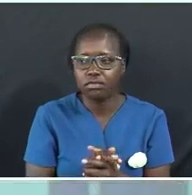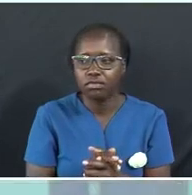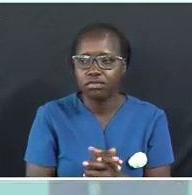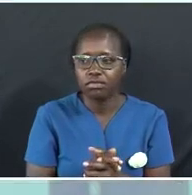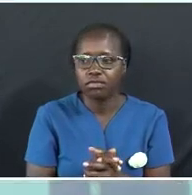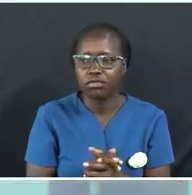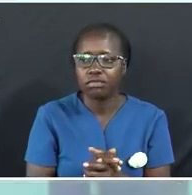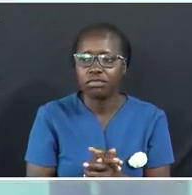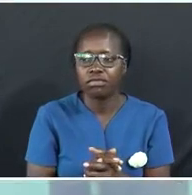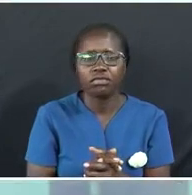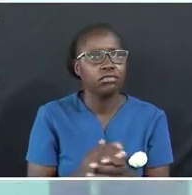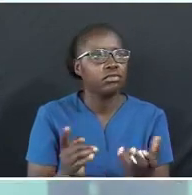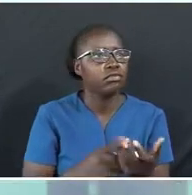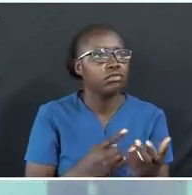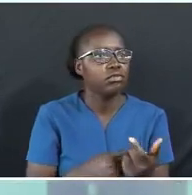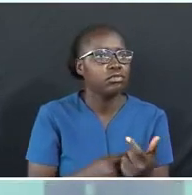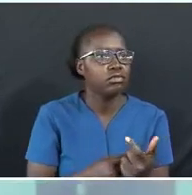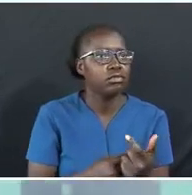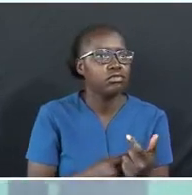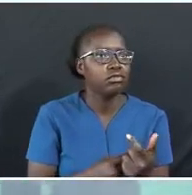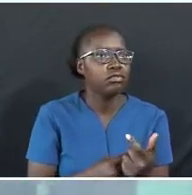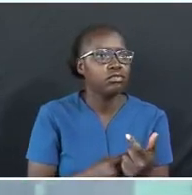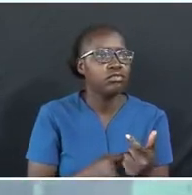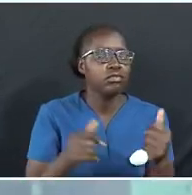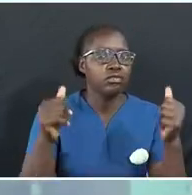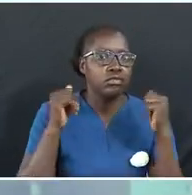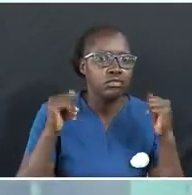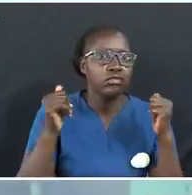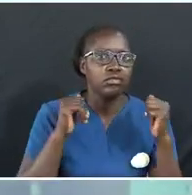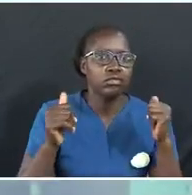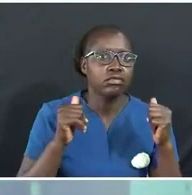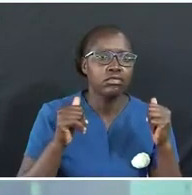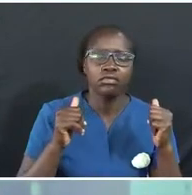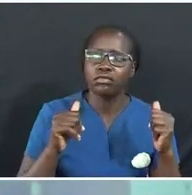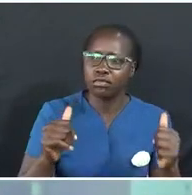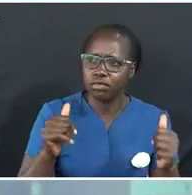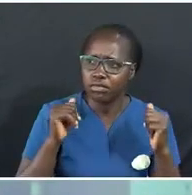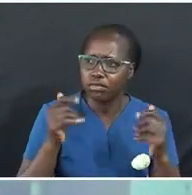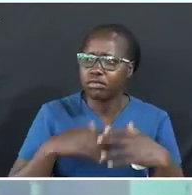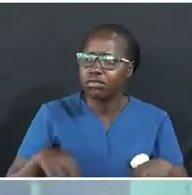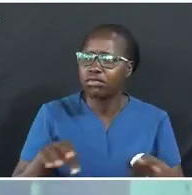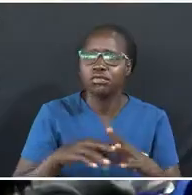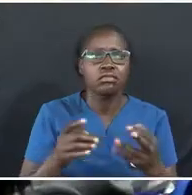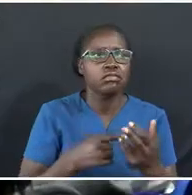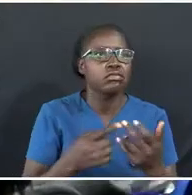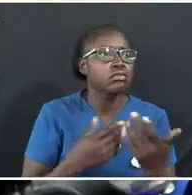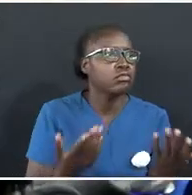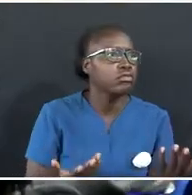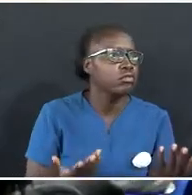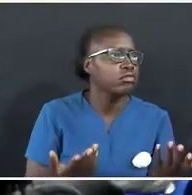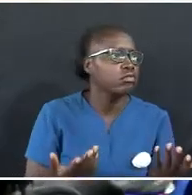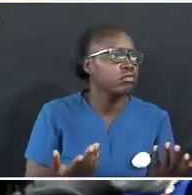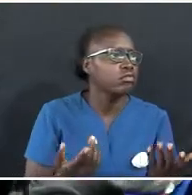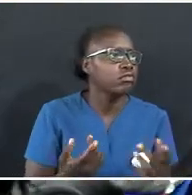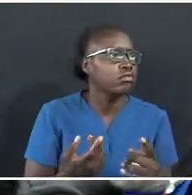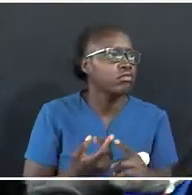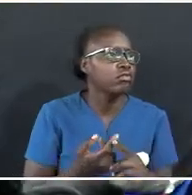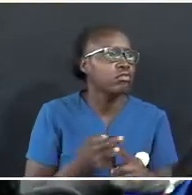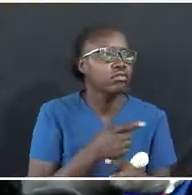Let me see how many who come from Nyamira or Kisi here. Let me see. Just raise up your